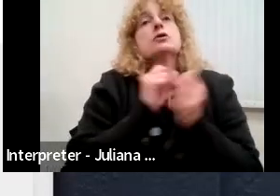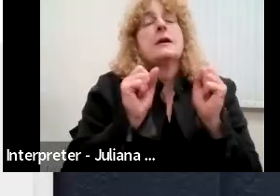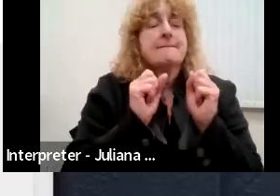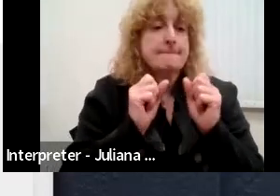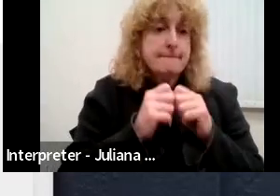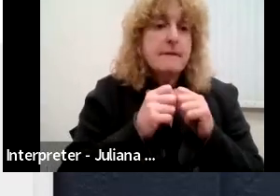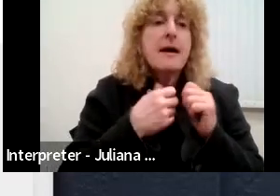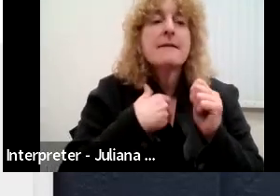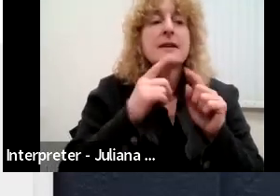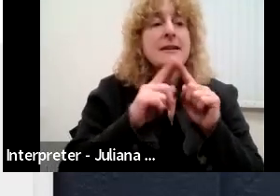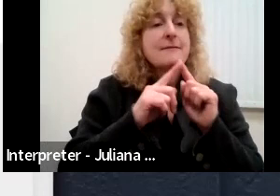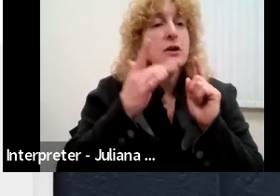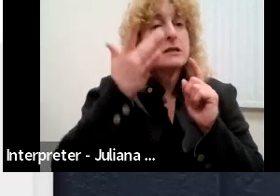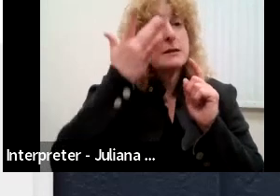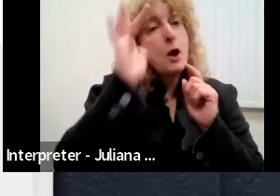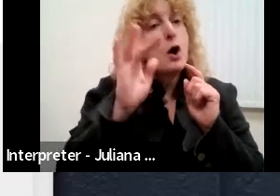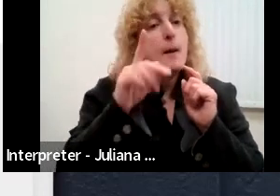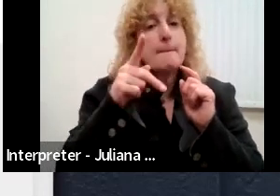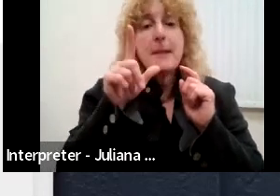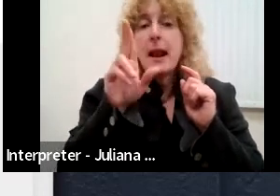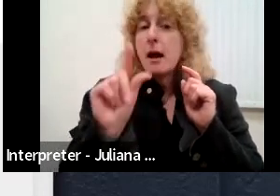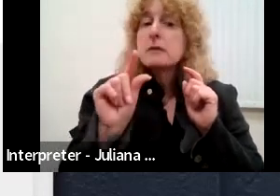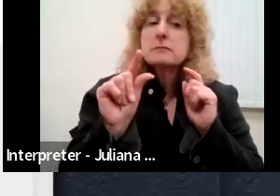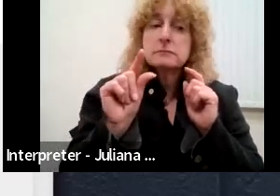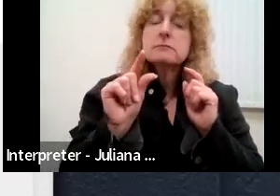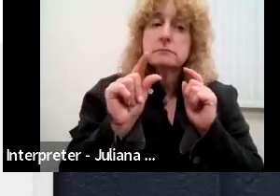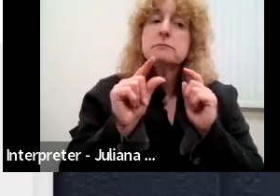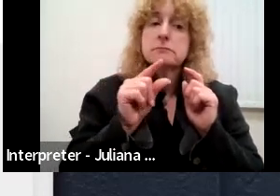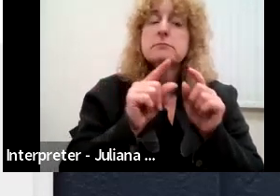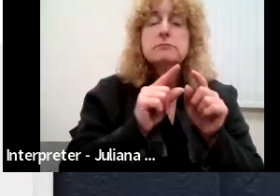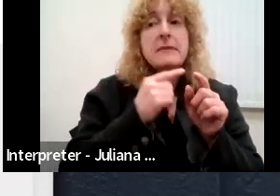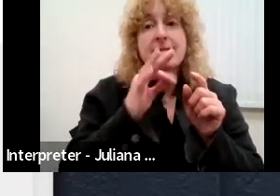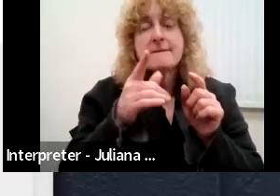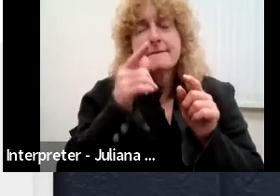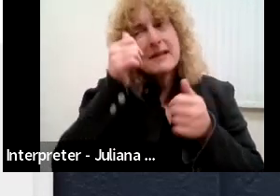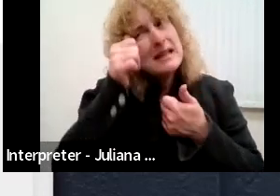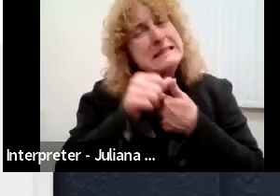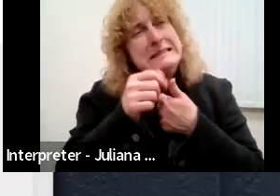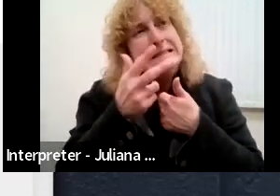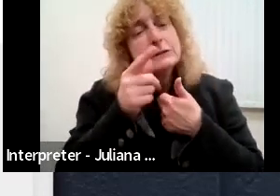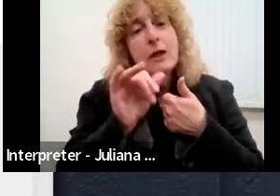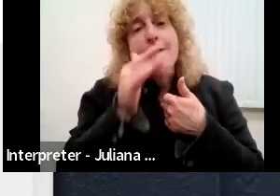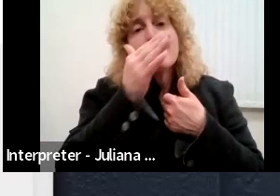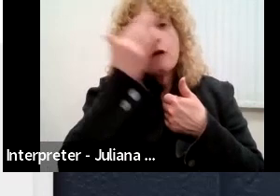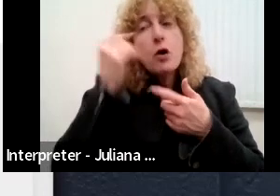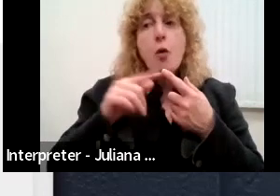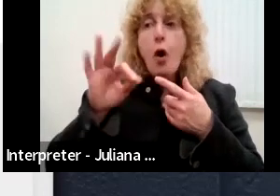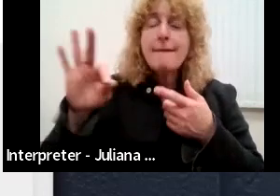plugs available. So if you, again, with memory, if you forget to turn off something like a flat